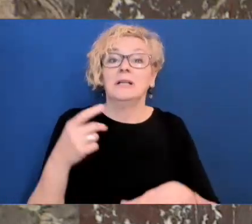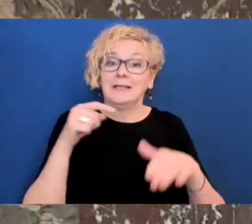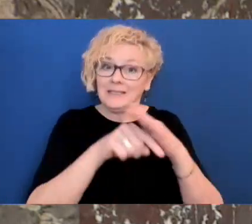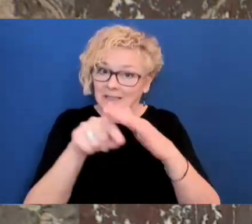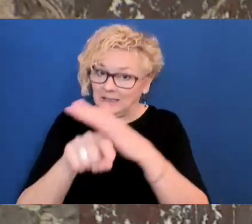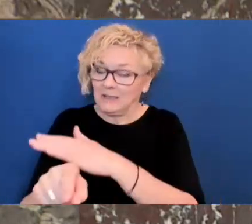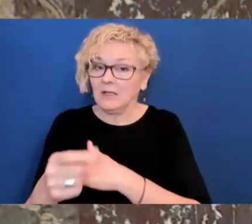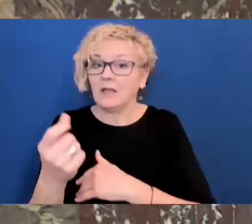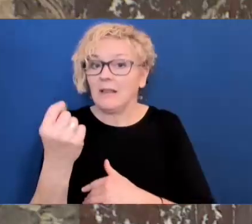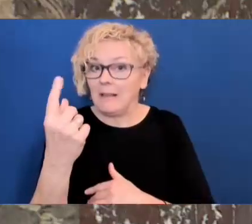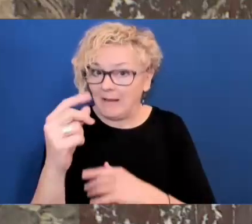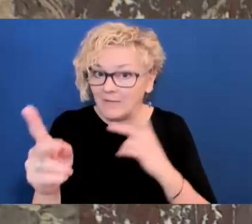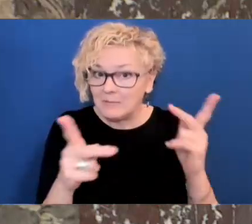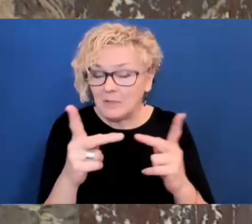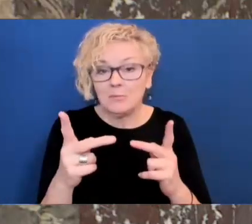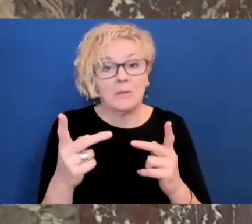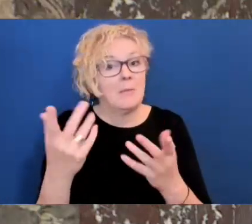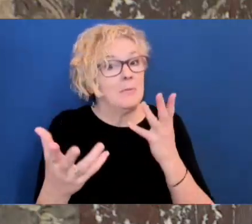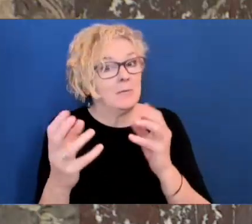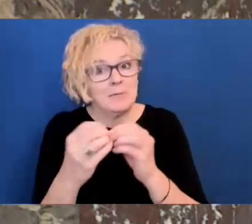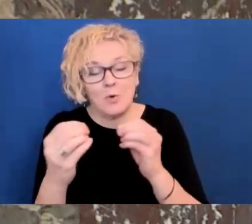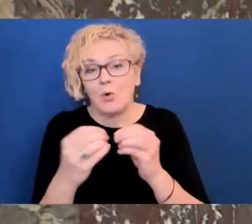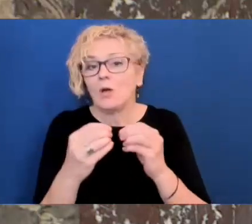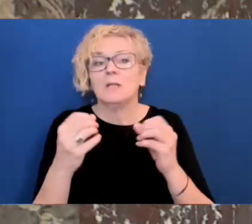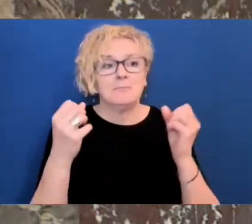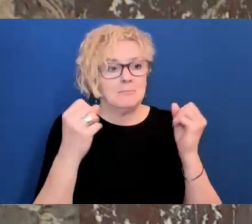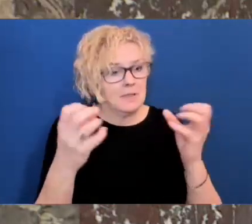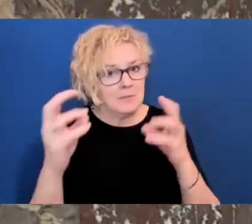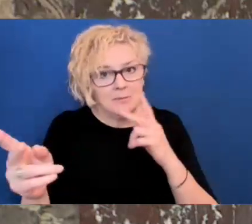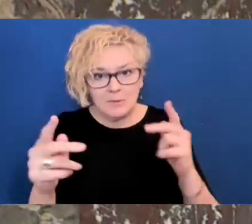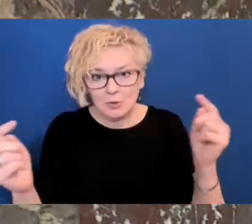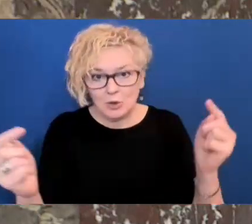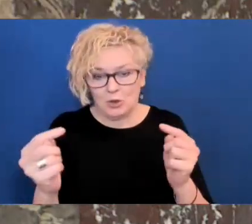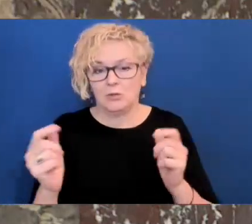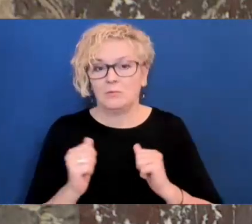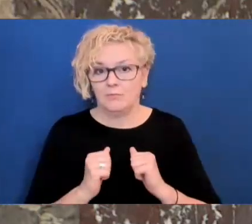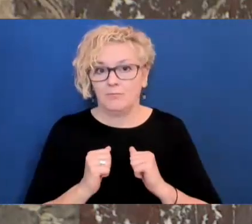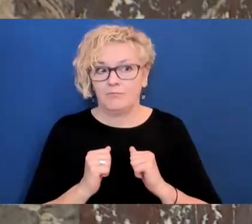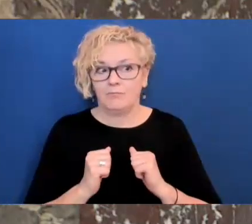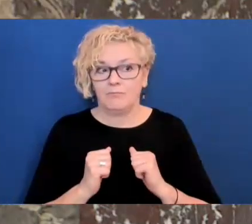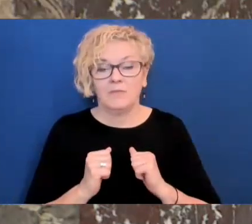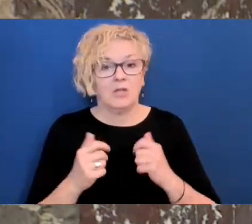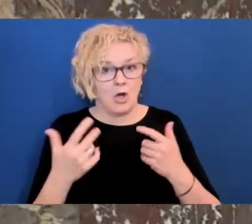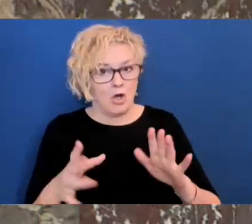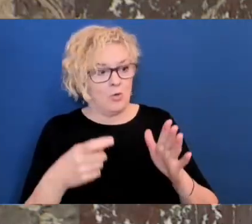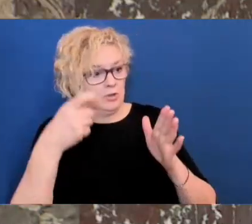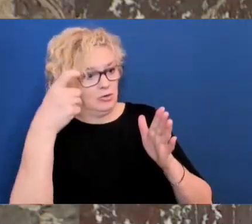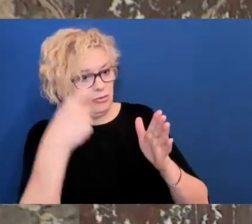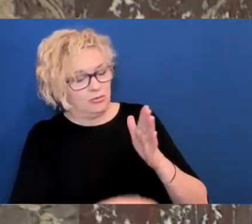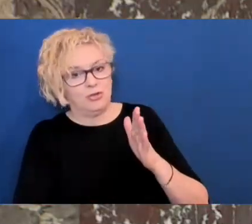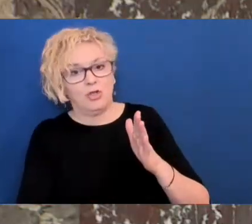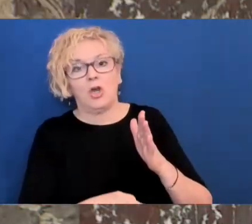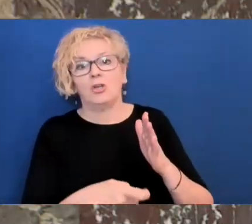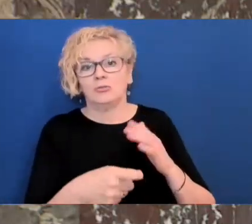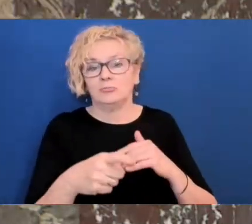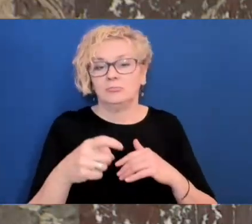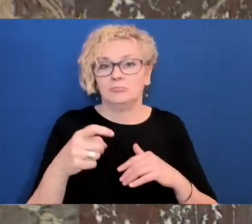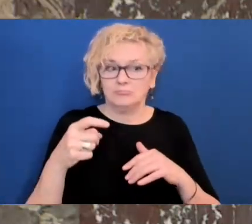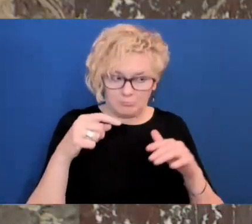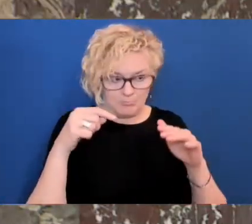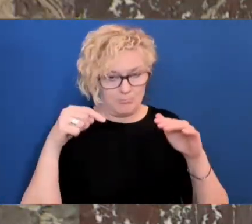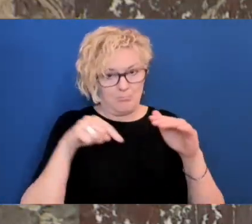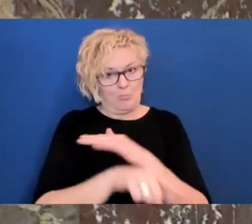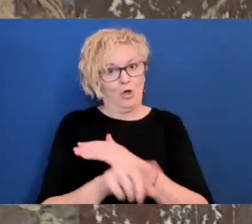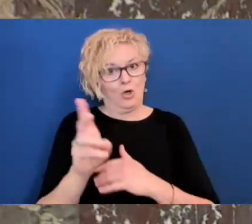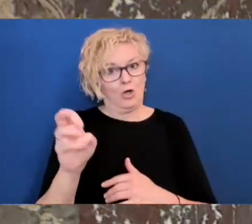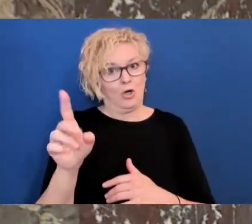in a hospital right now. He is rightly charged with murder. He's facing a criminal trial. I hope he's convicted. I hope he spends the rest of his life